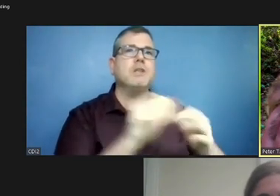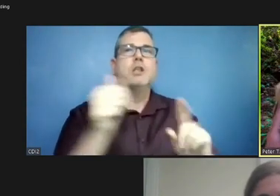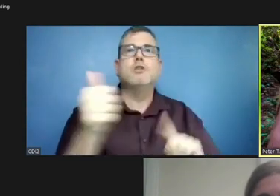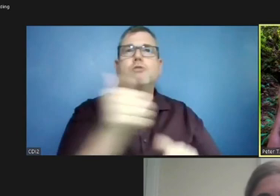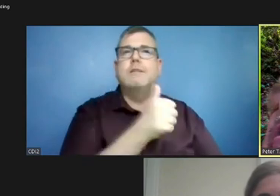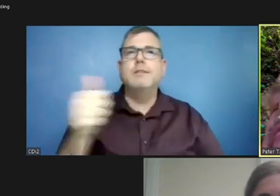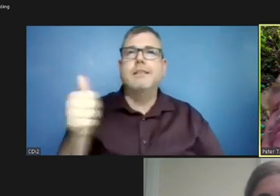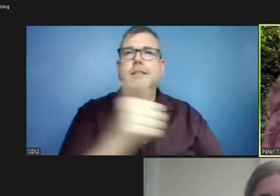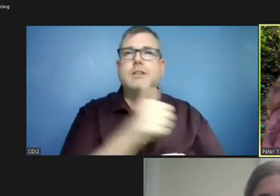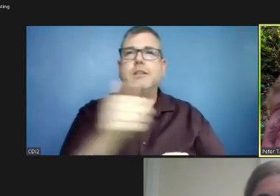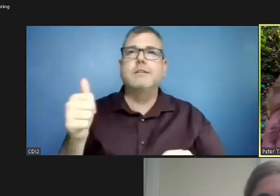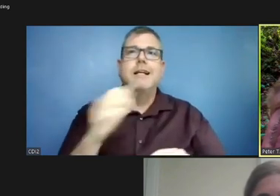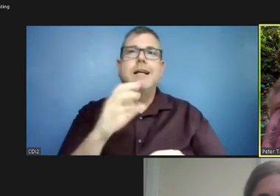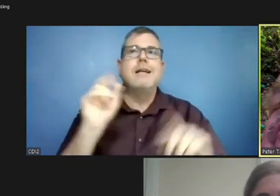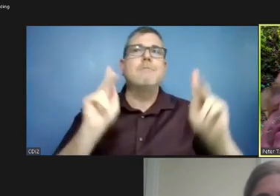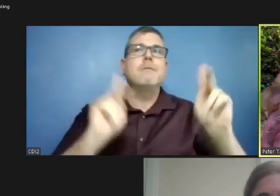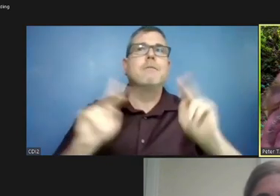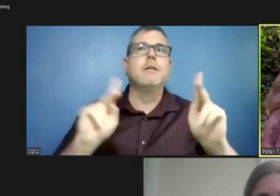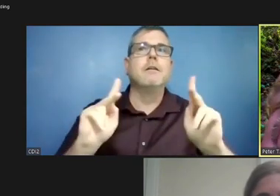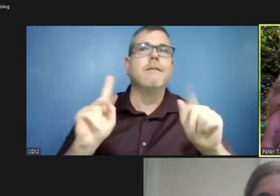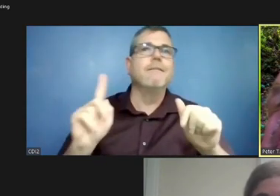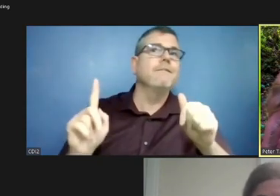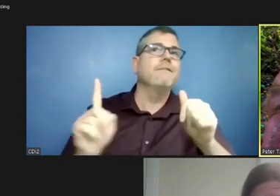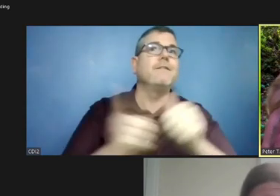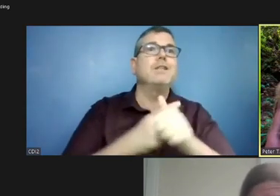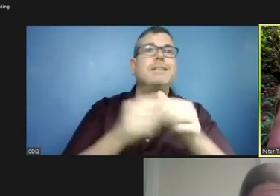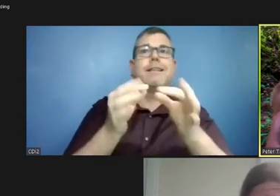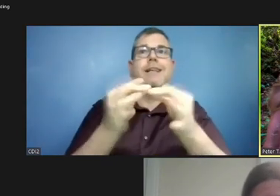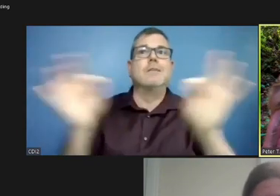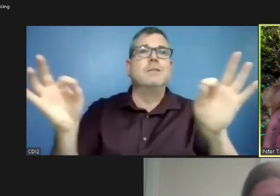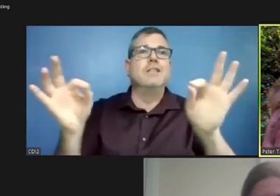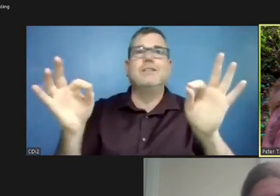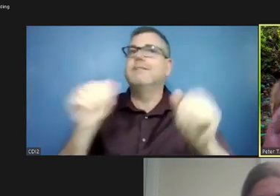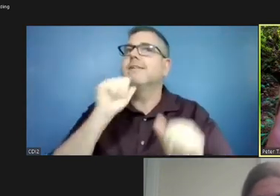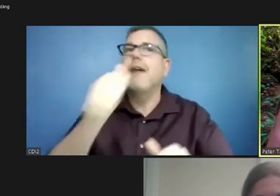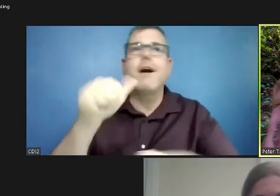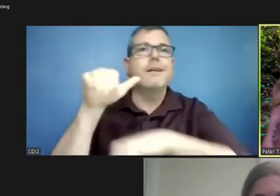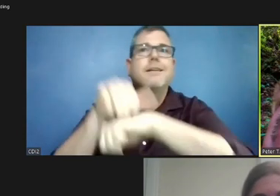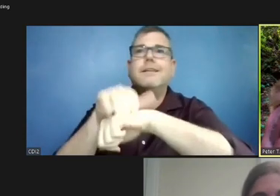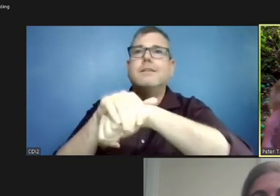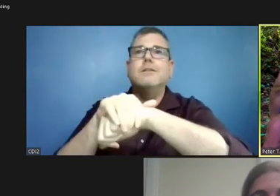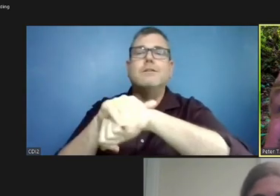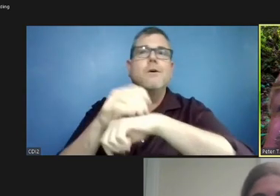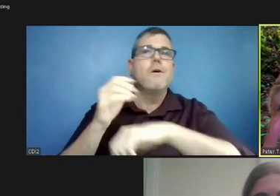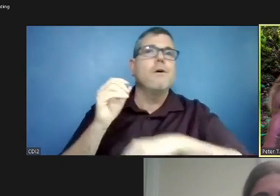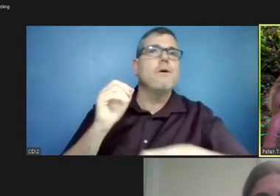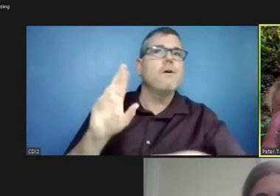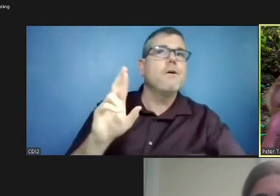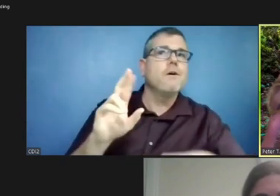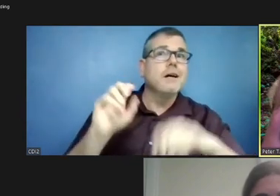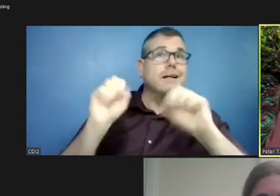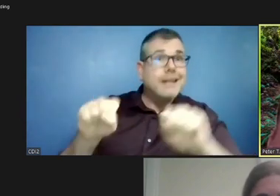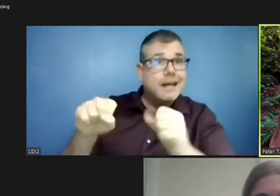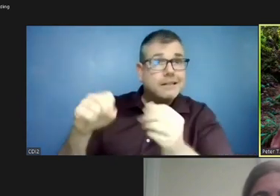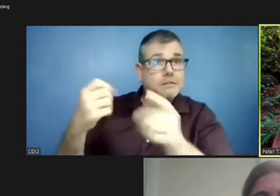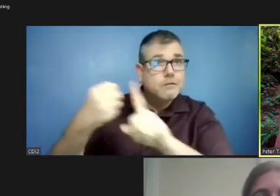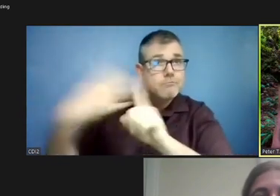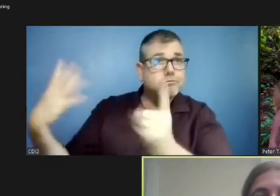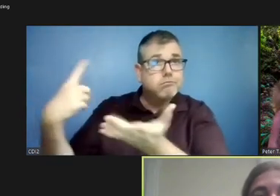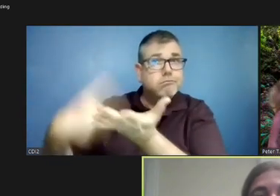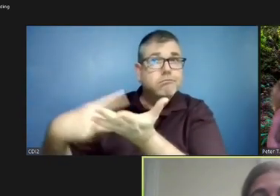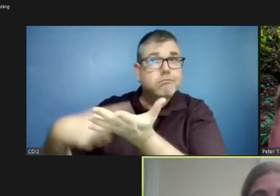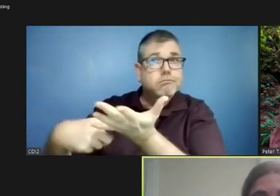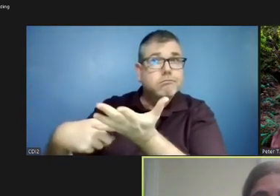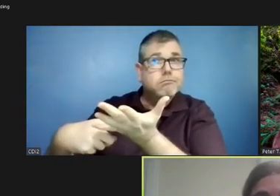English. For those who need accessible transportation. So can you cover those really quick? I know we're down to the wire.